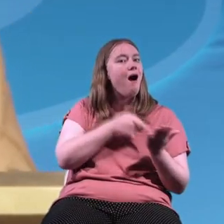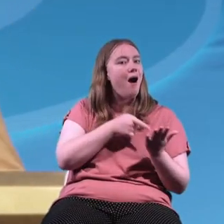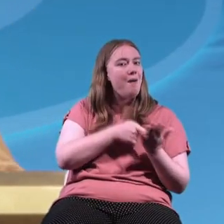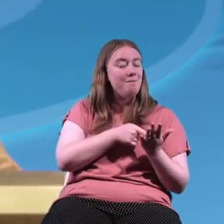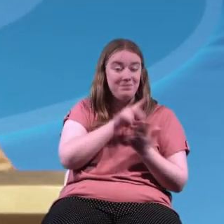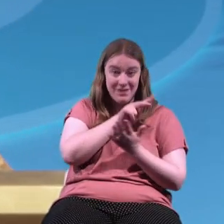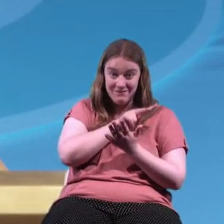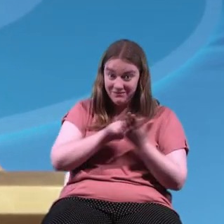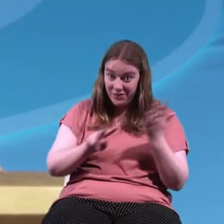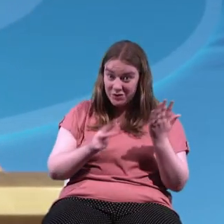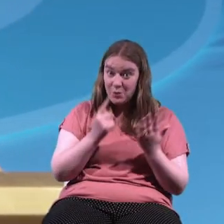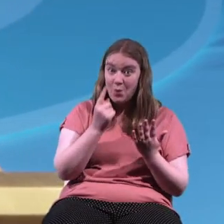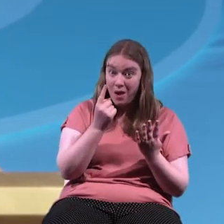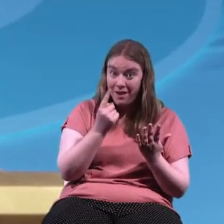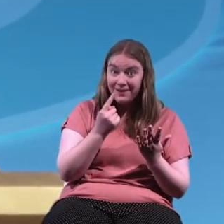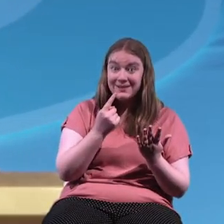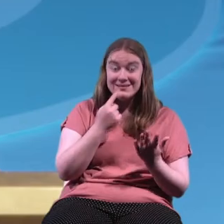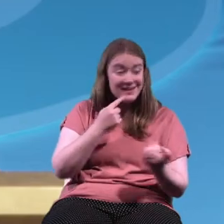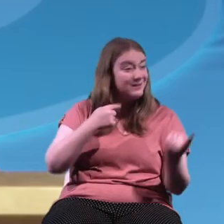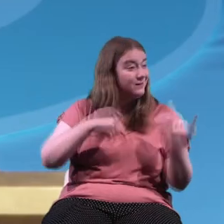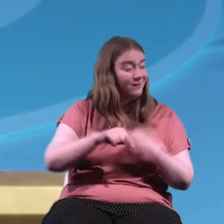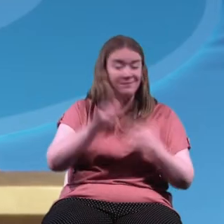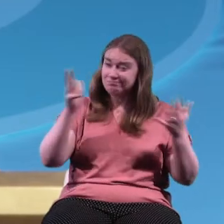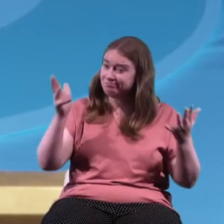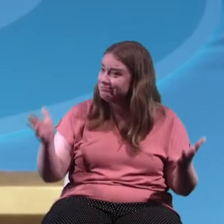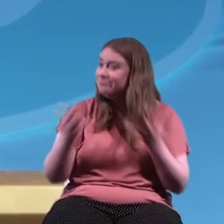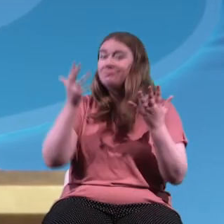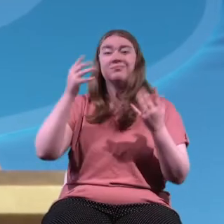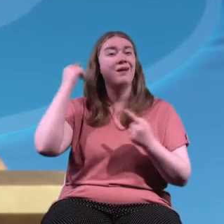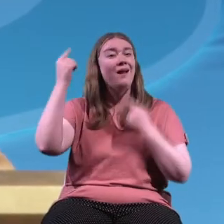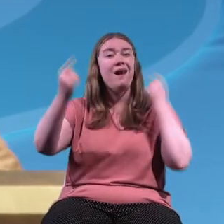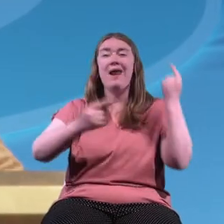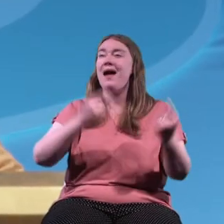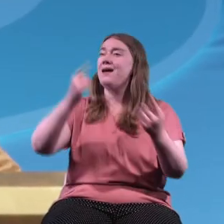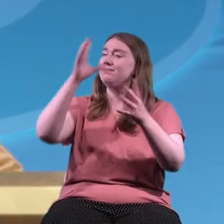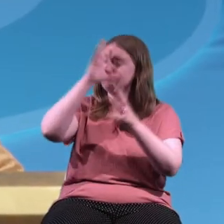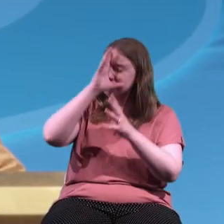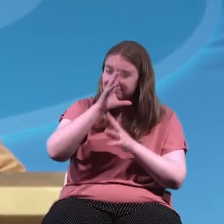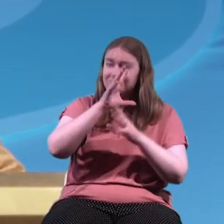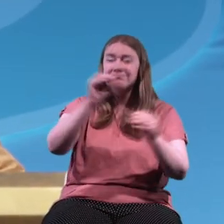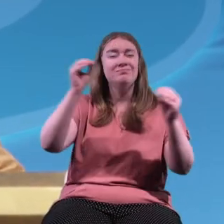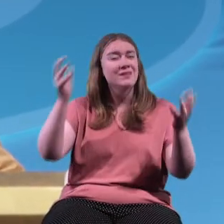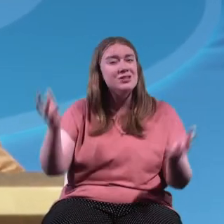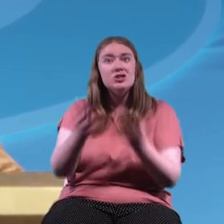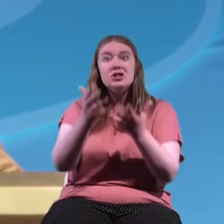Verse 1, let us shout aloud to the rock.